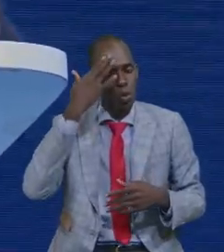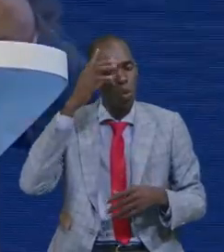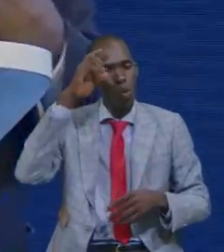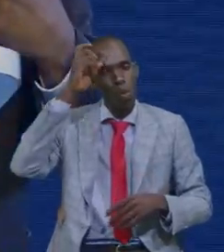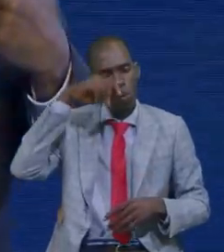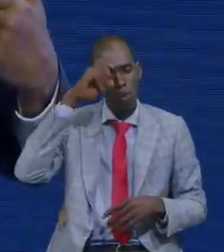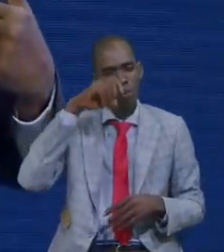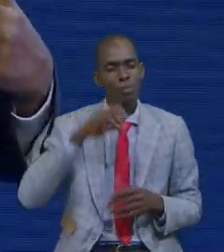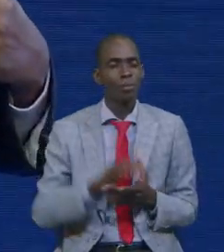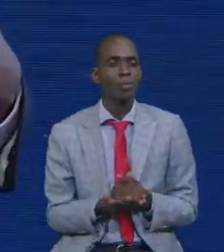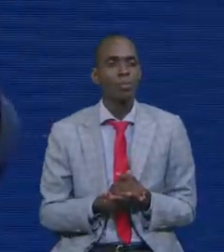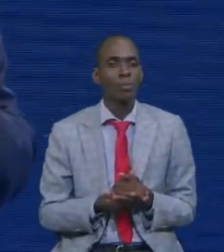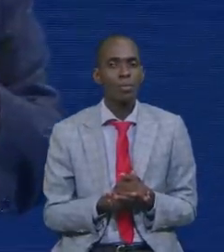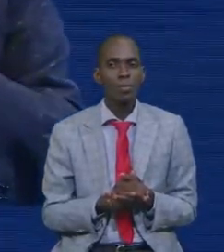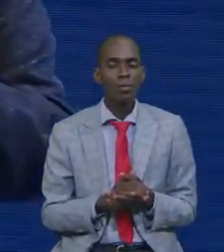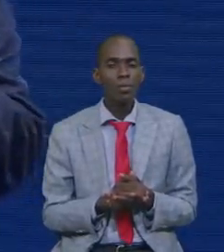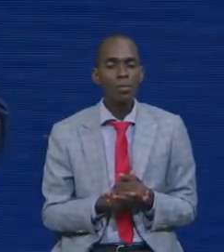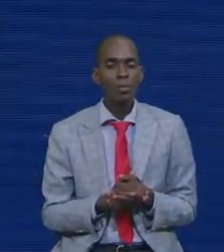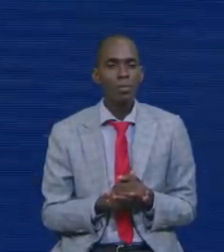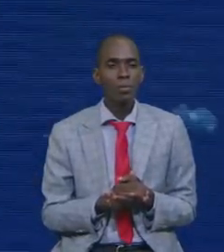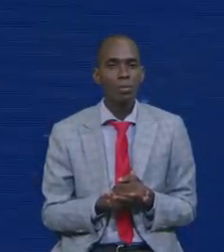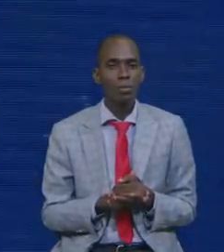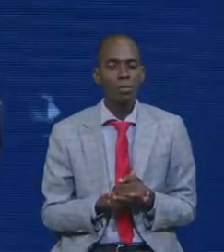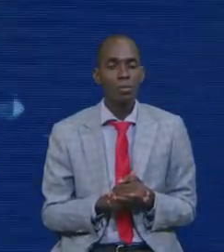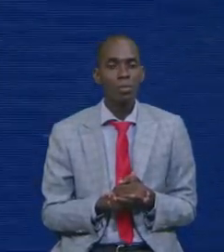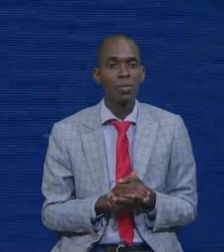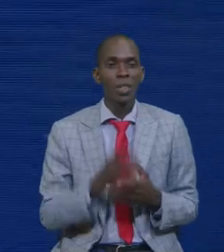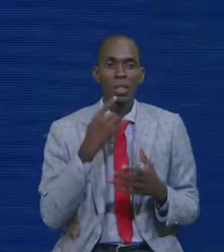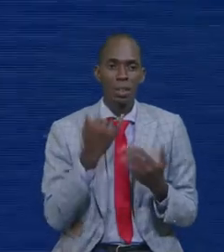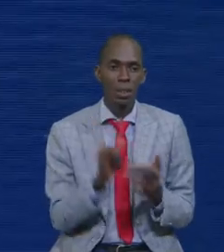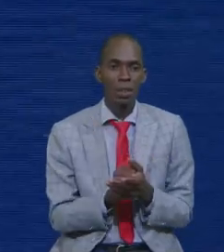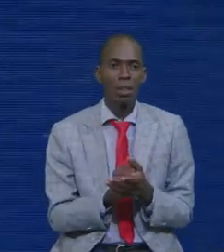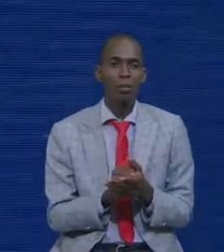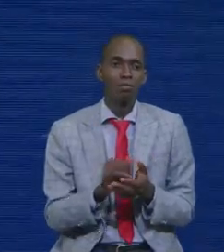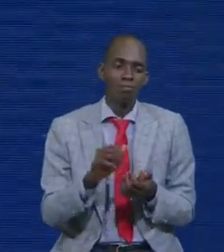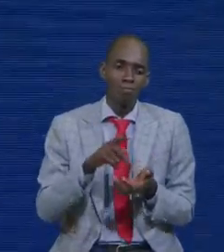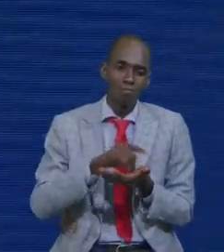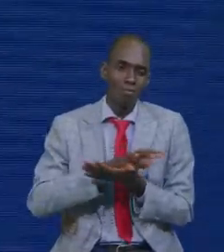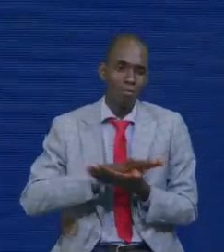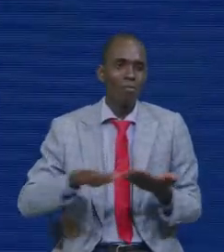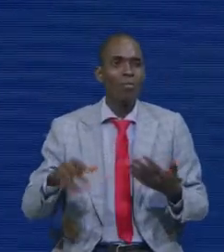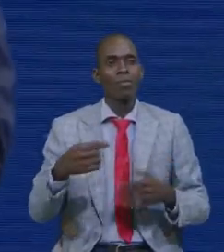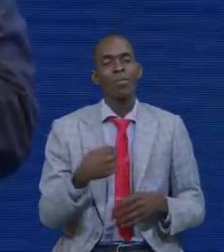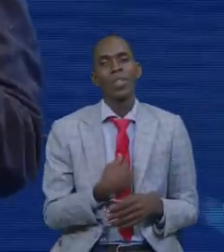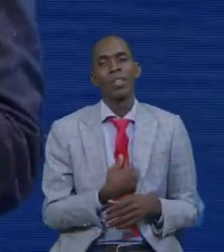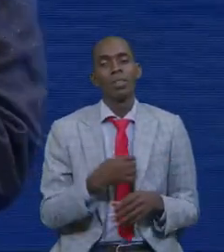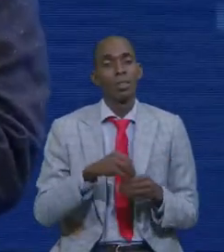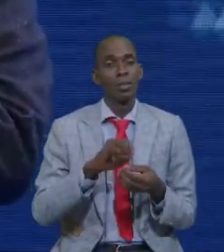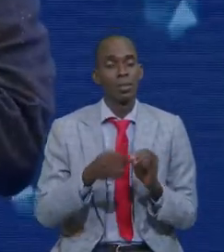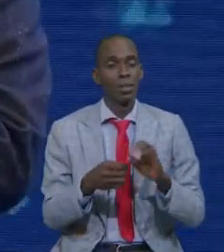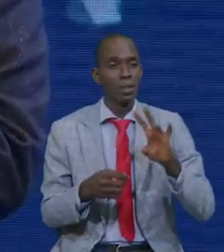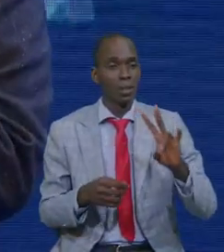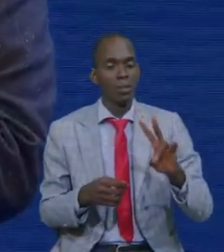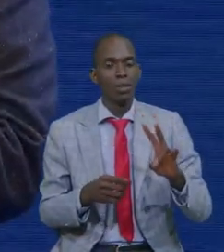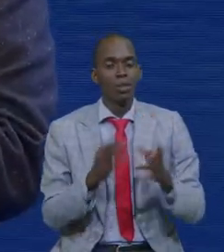says, purge me. Purge me. Have you noticed people when they pray, purge